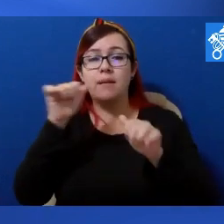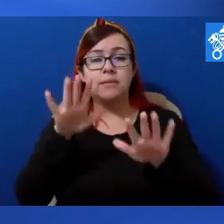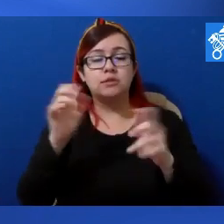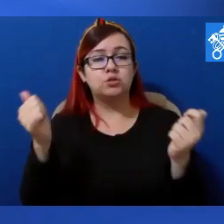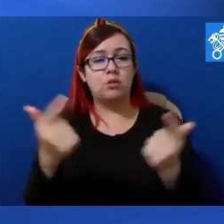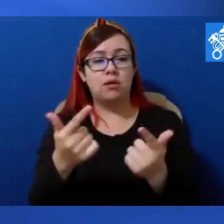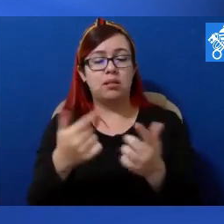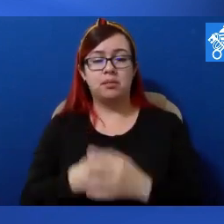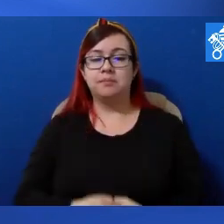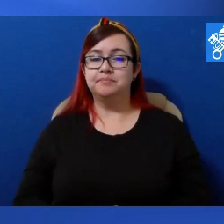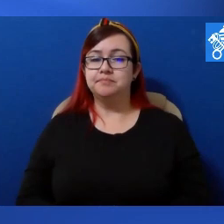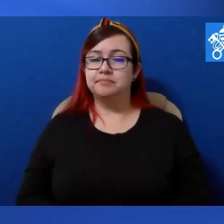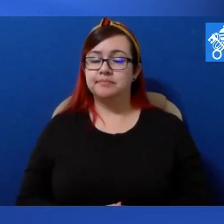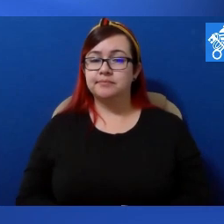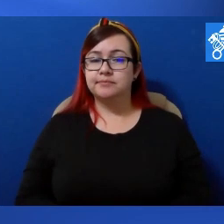Pope Francis,